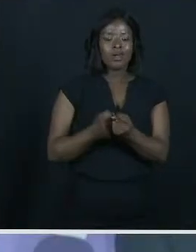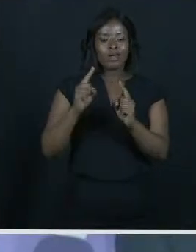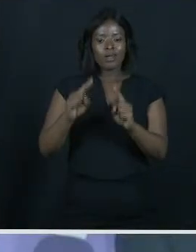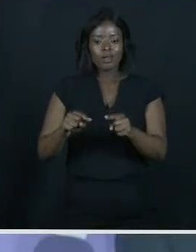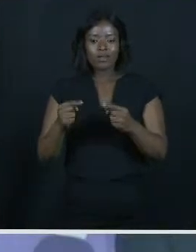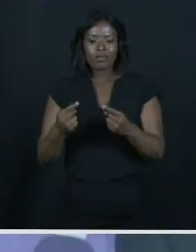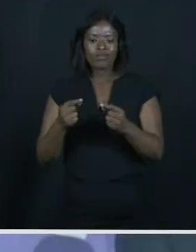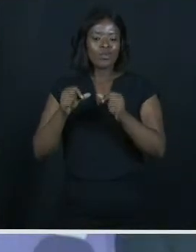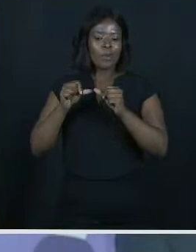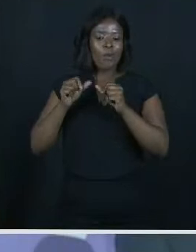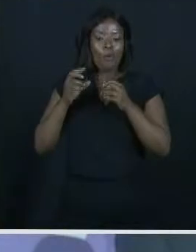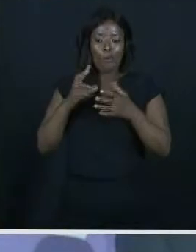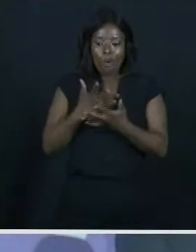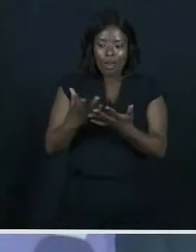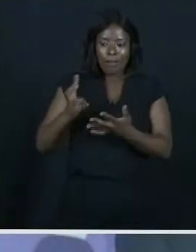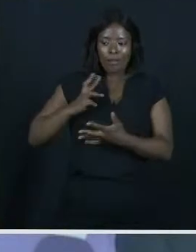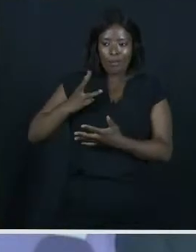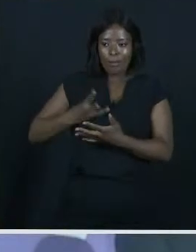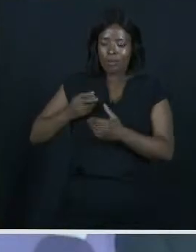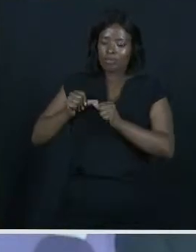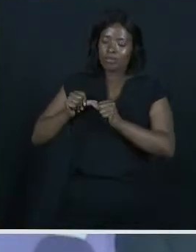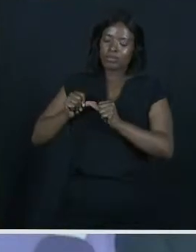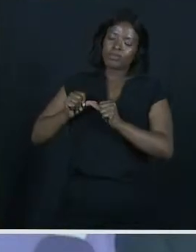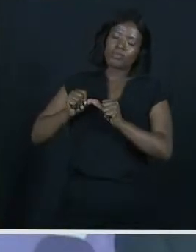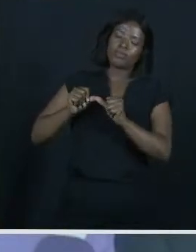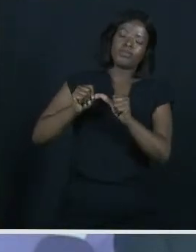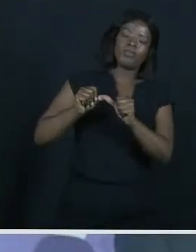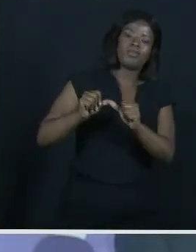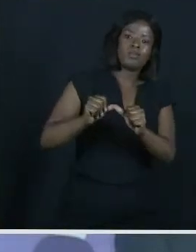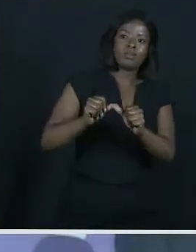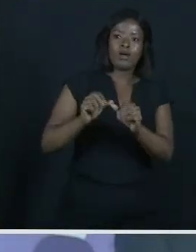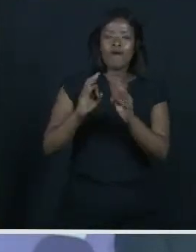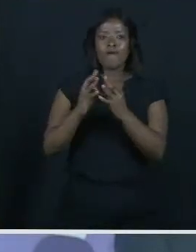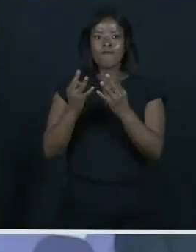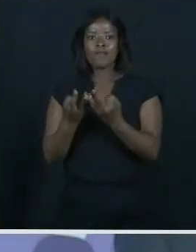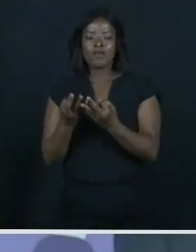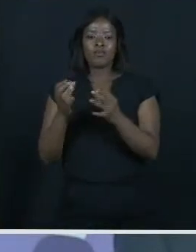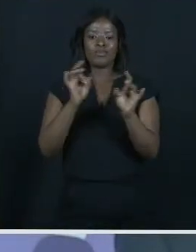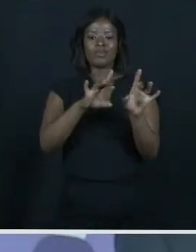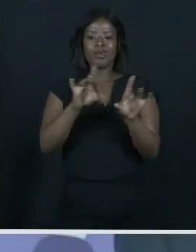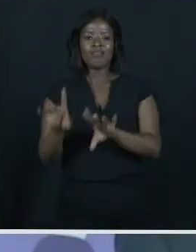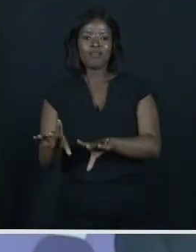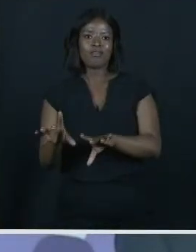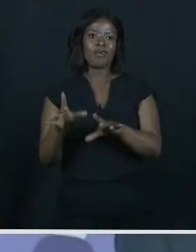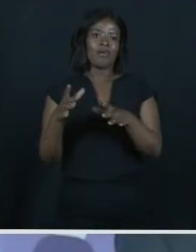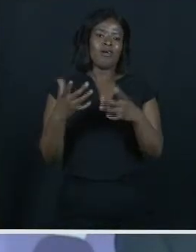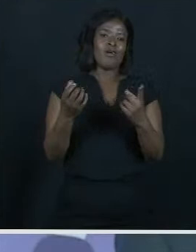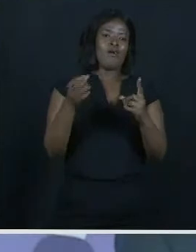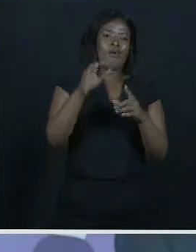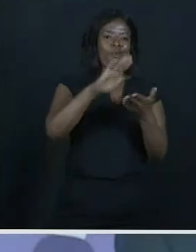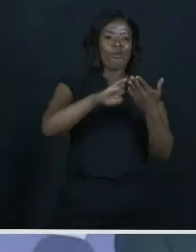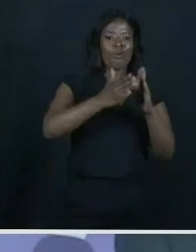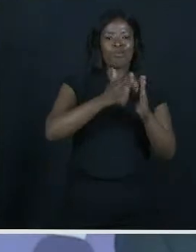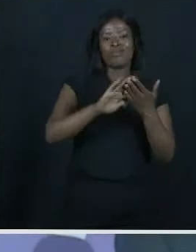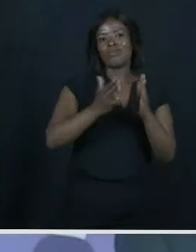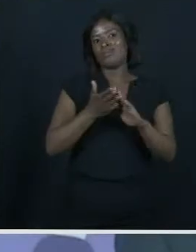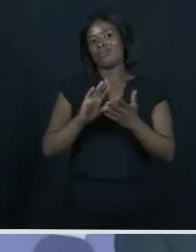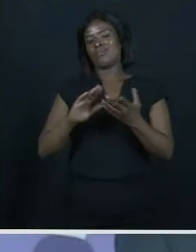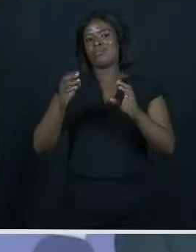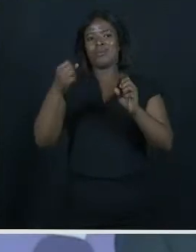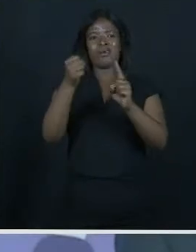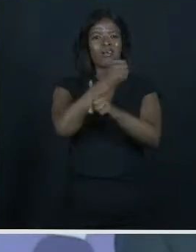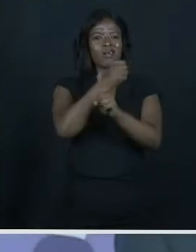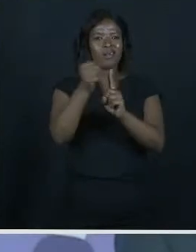to suffer trauma at the hands of abuse of men, abuse of families, abuse of societies, and then suffer secondary trauma